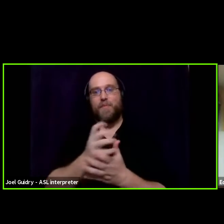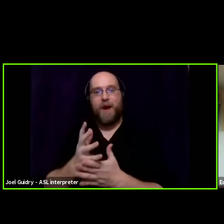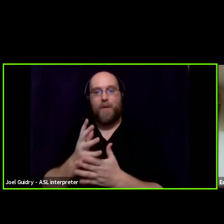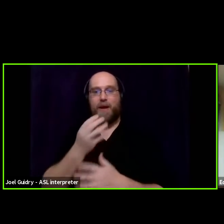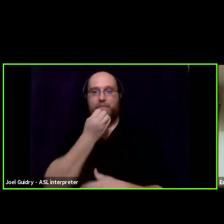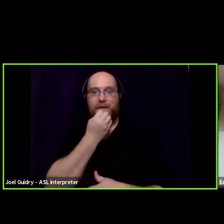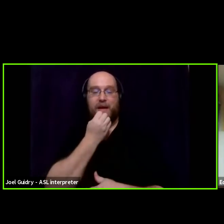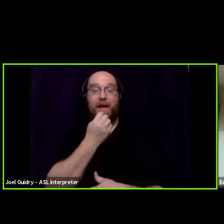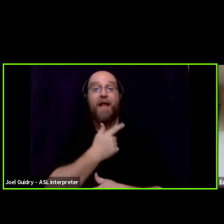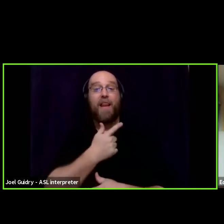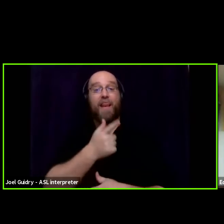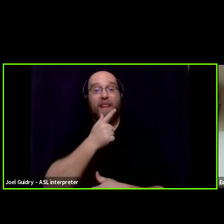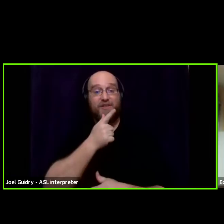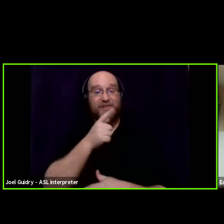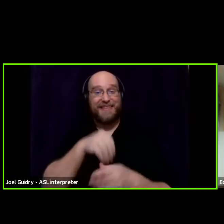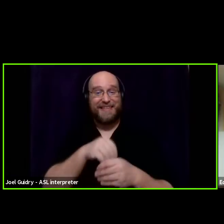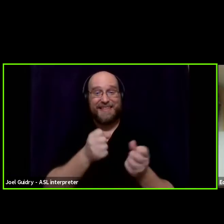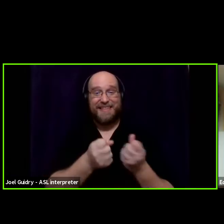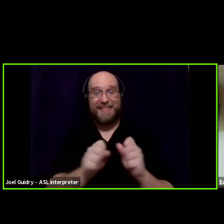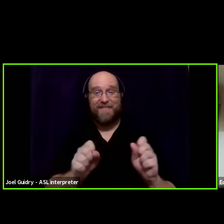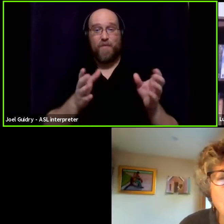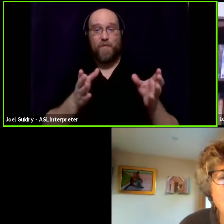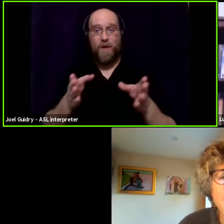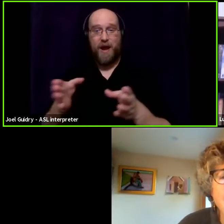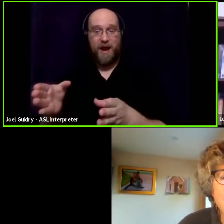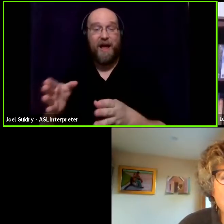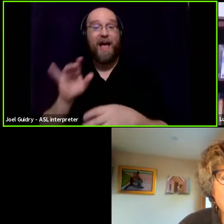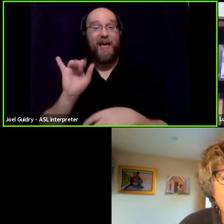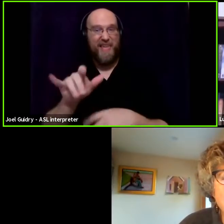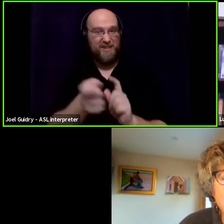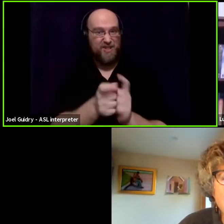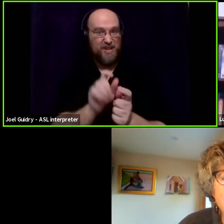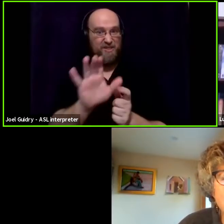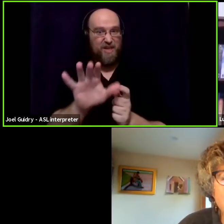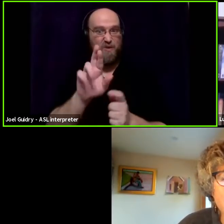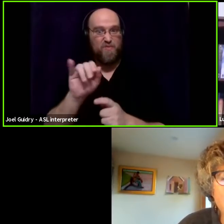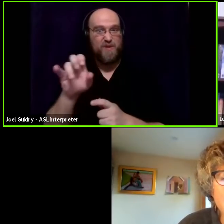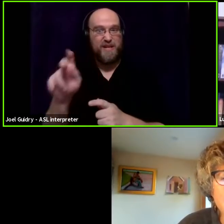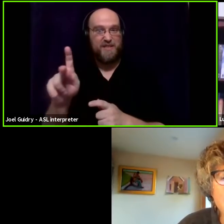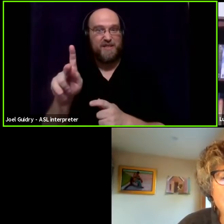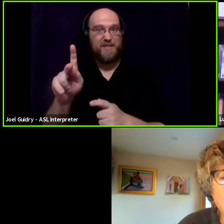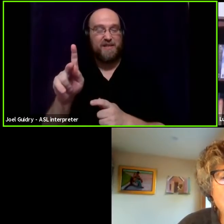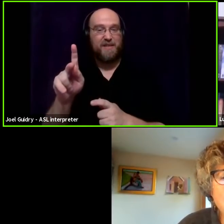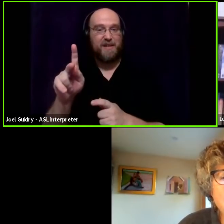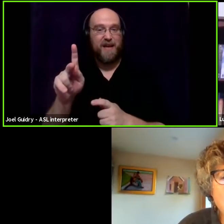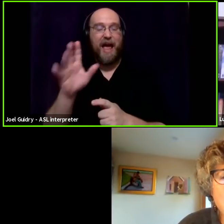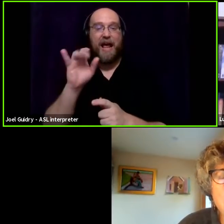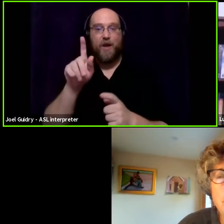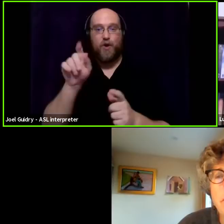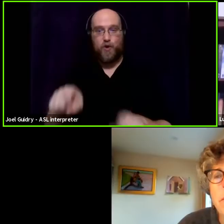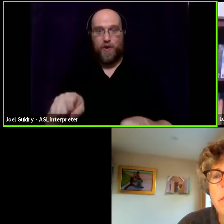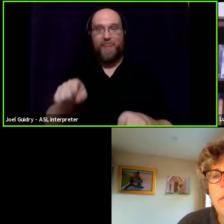lunches in a safe manner. Wouldn't that change their risk profile, and could they demand better PPE?